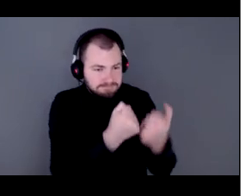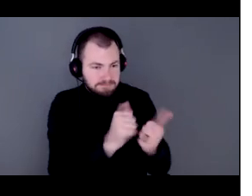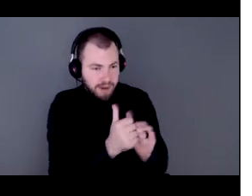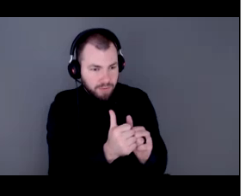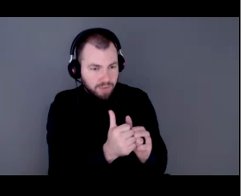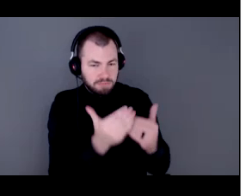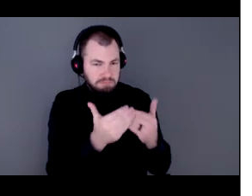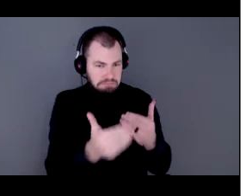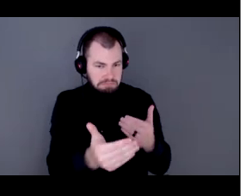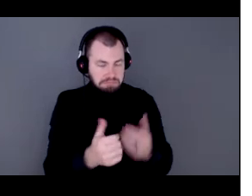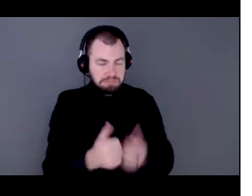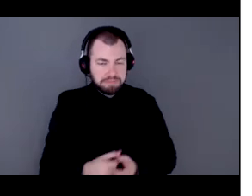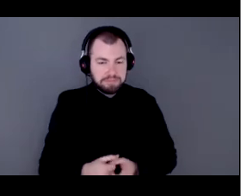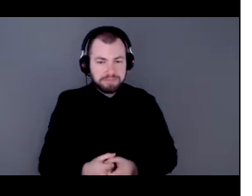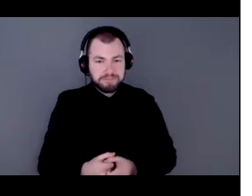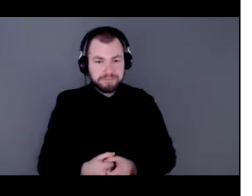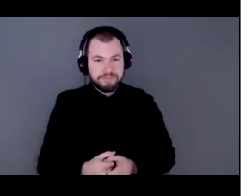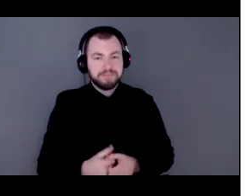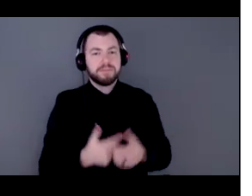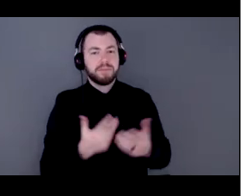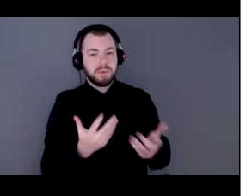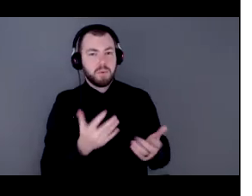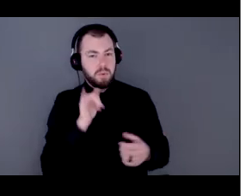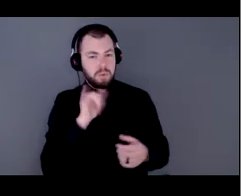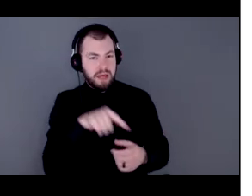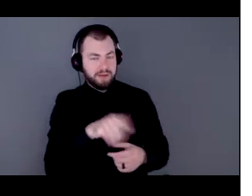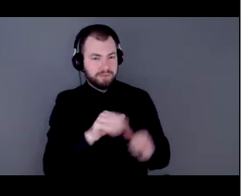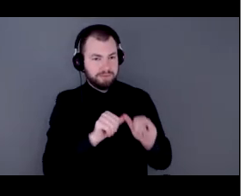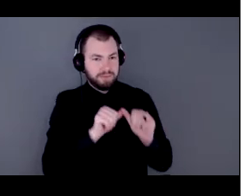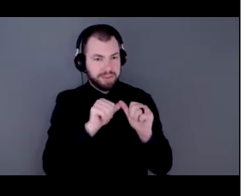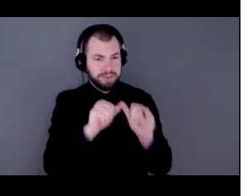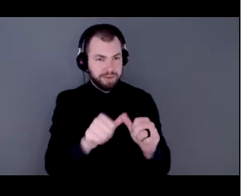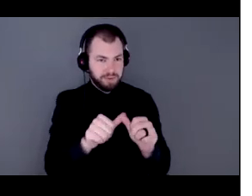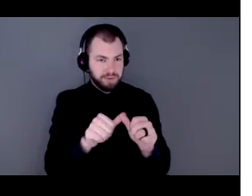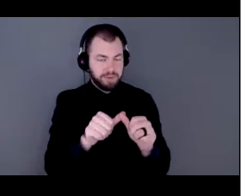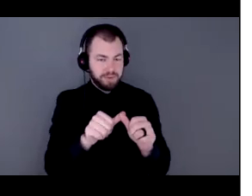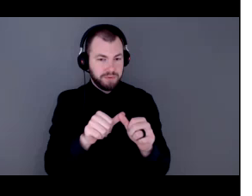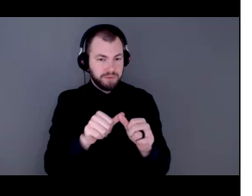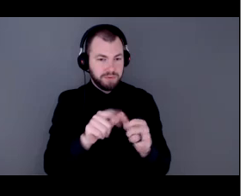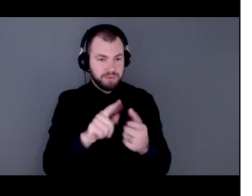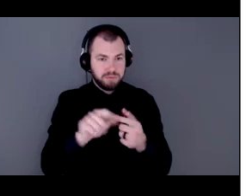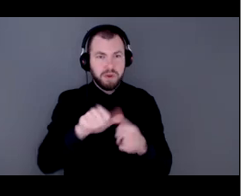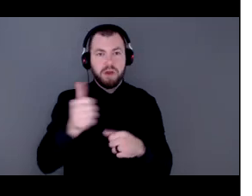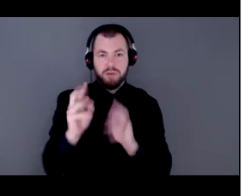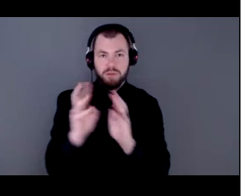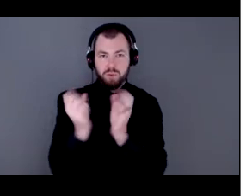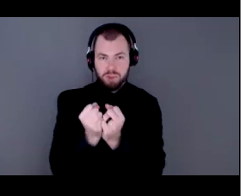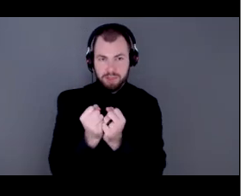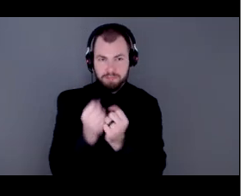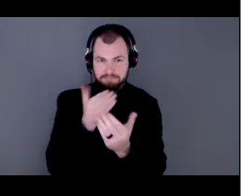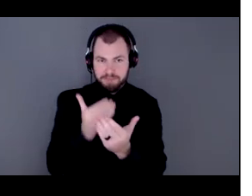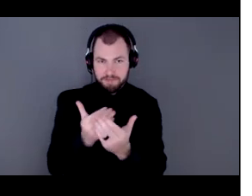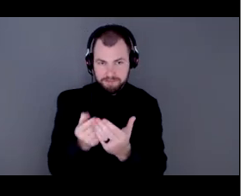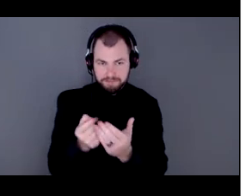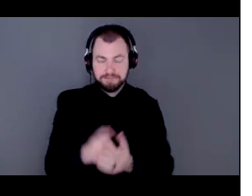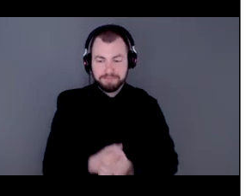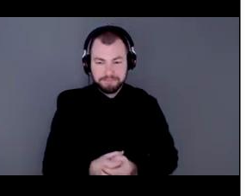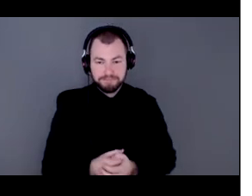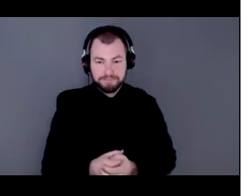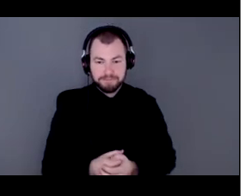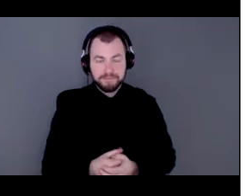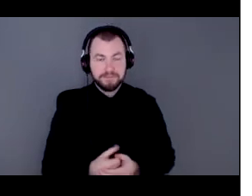so that will continue into another workshop coming up. And then bag